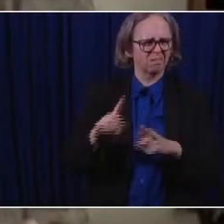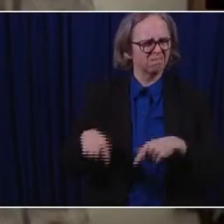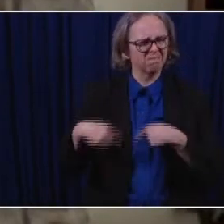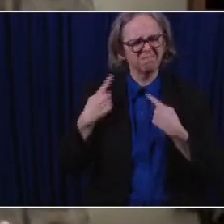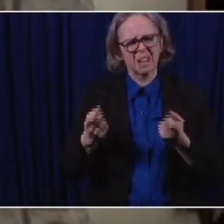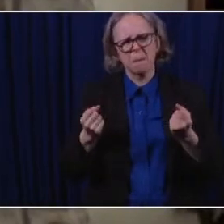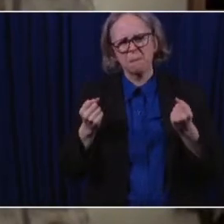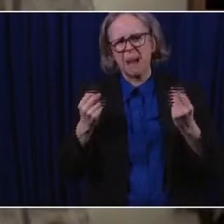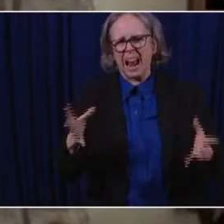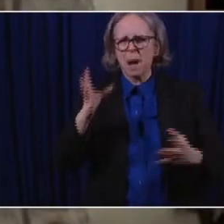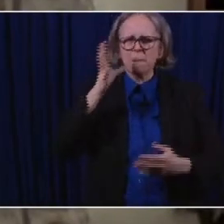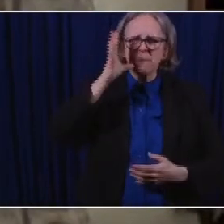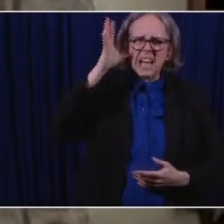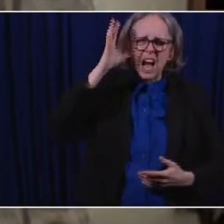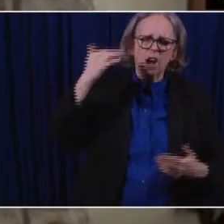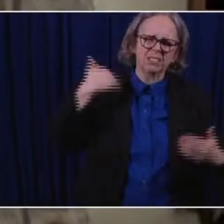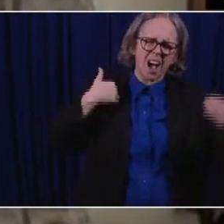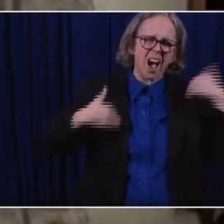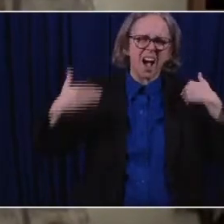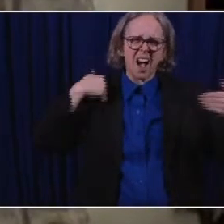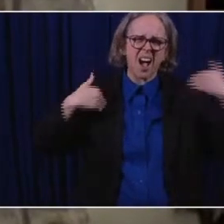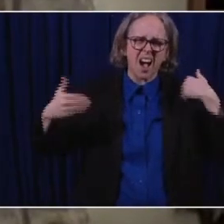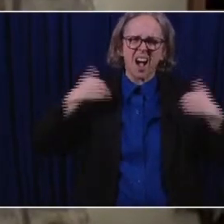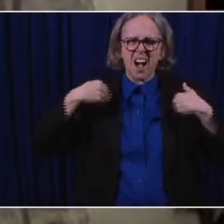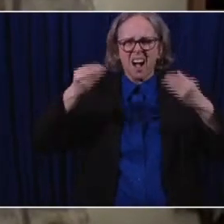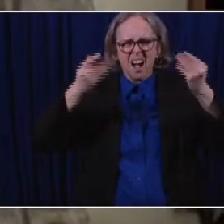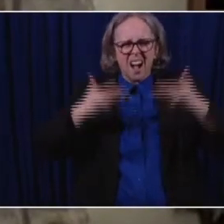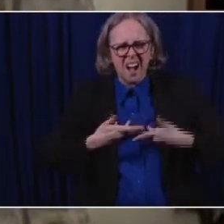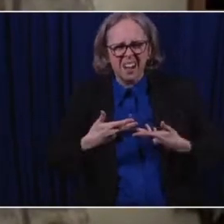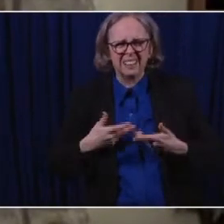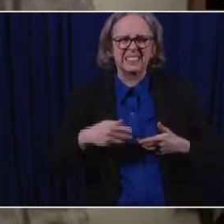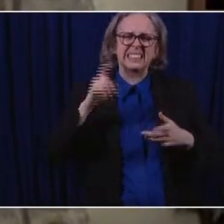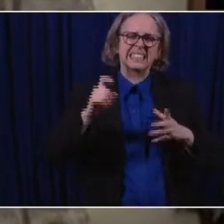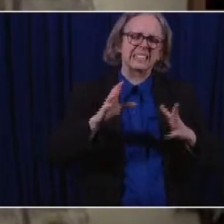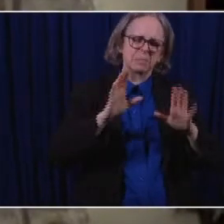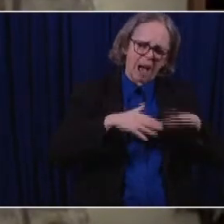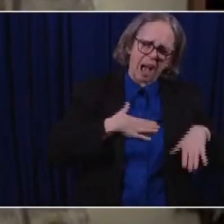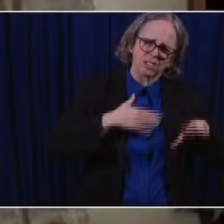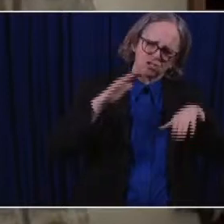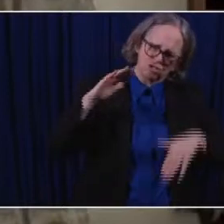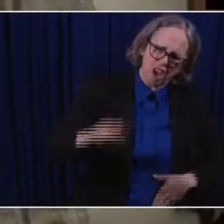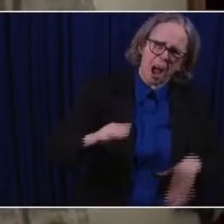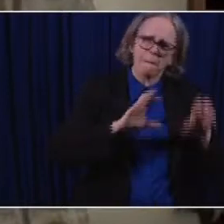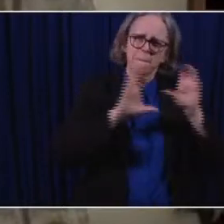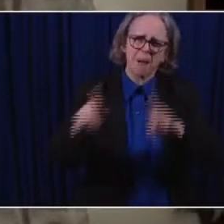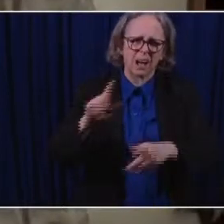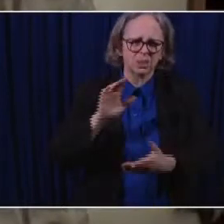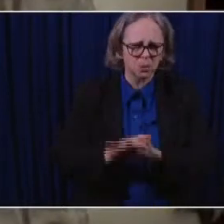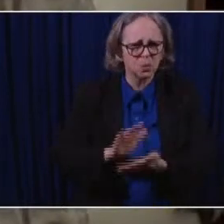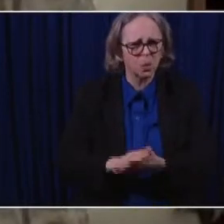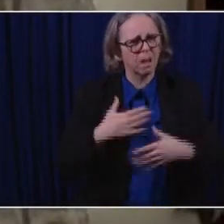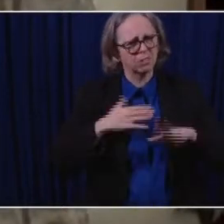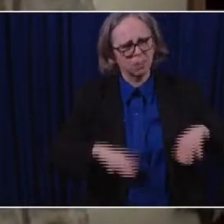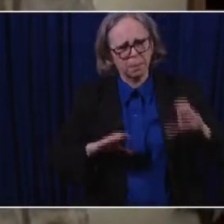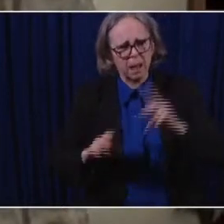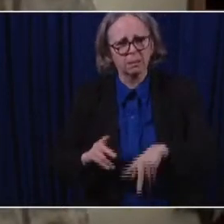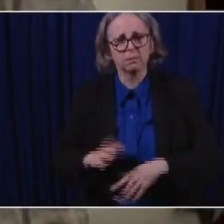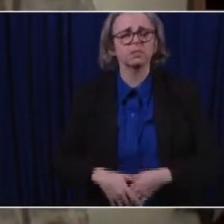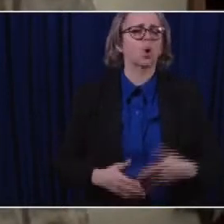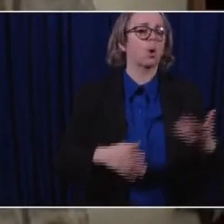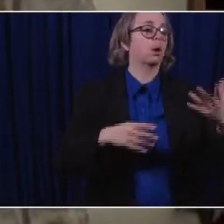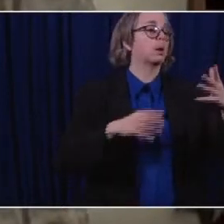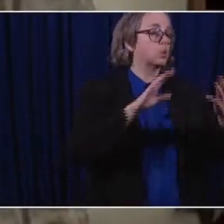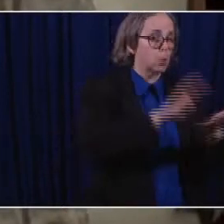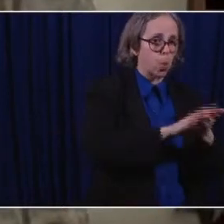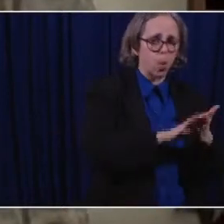same time, we're going to continue all the way through to vaccinate some of our older Ohioans. And then when we get through February, the numbers are going